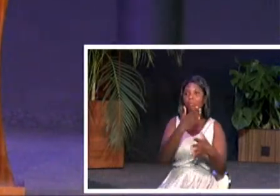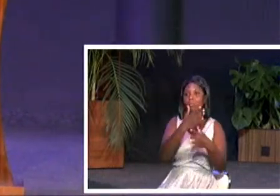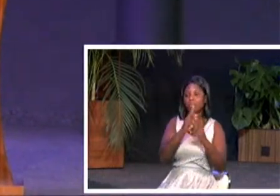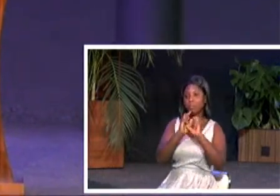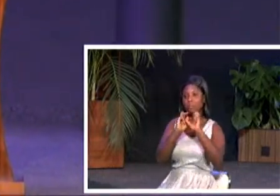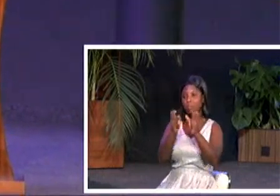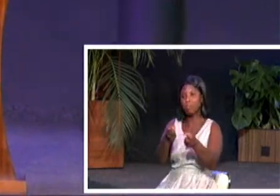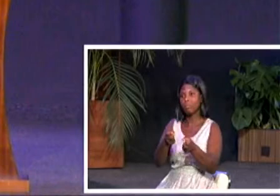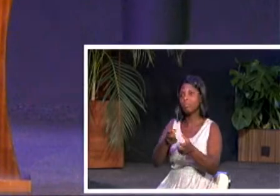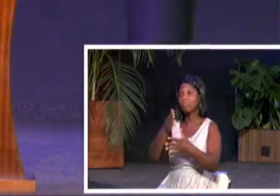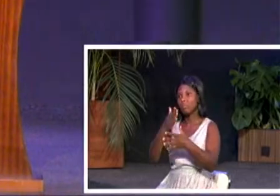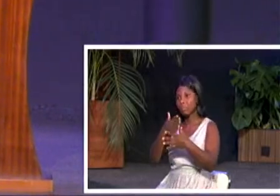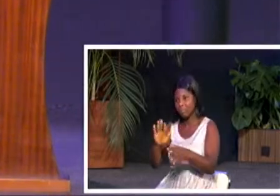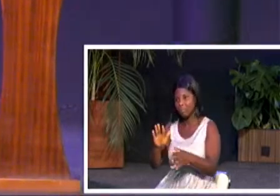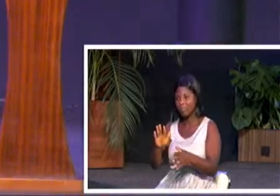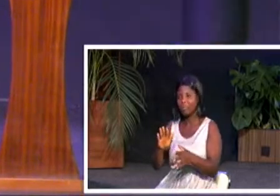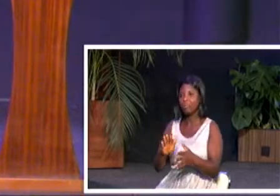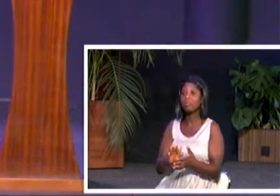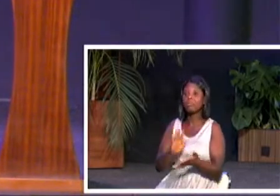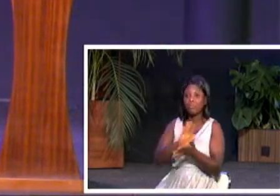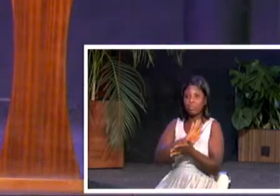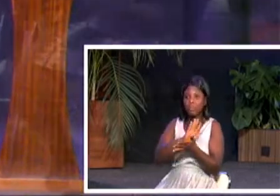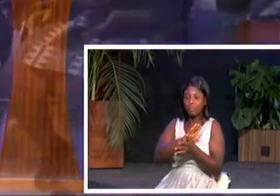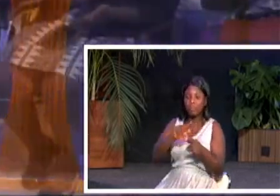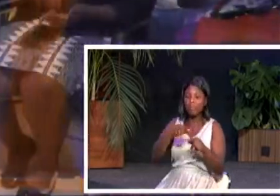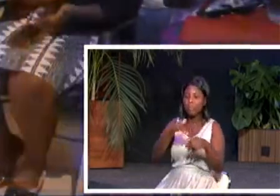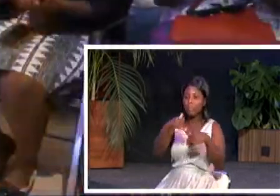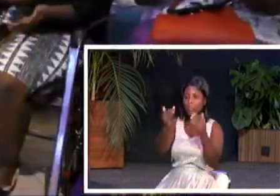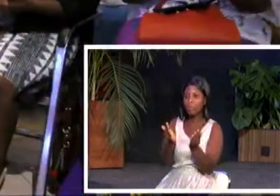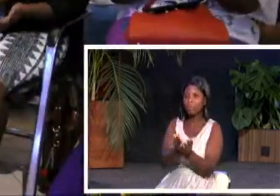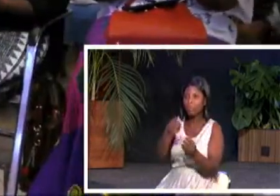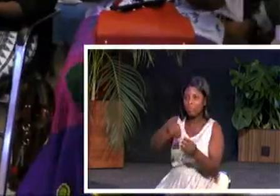third prize winner. Let's put our hands together.